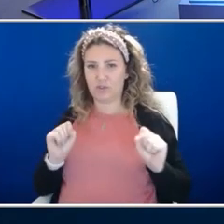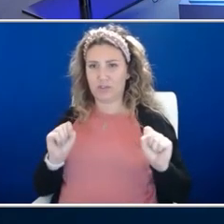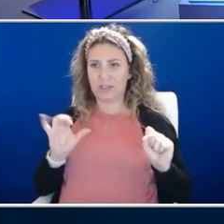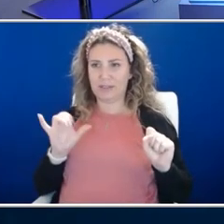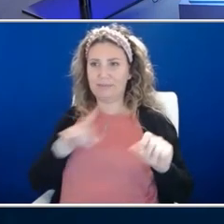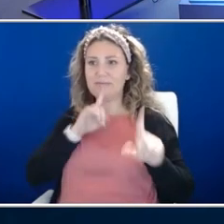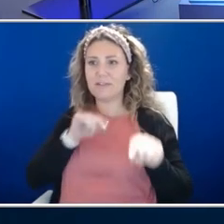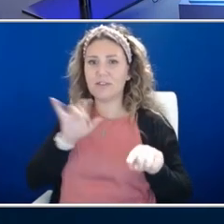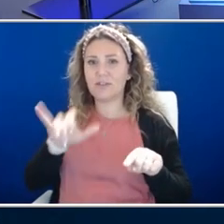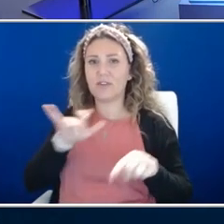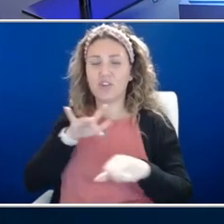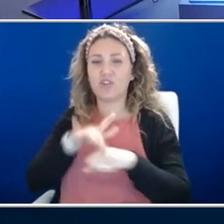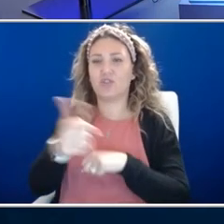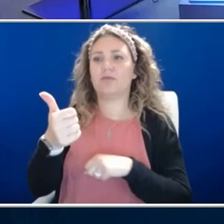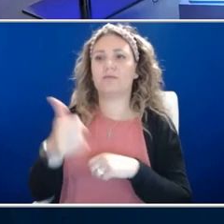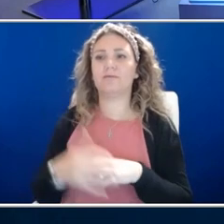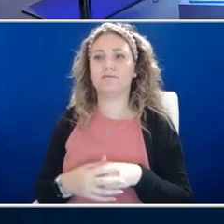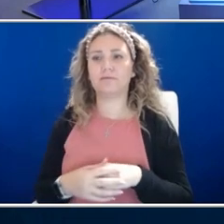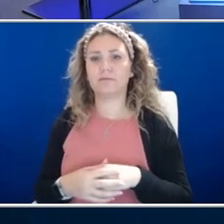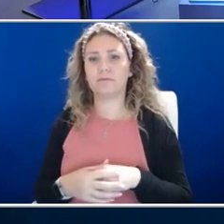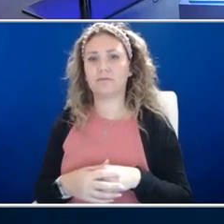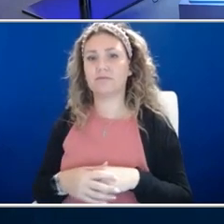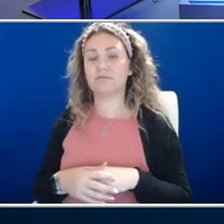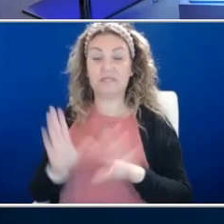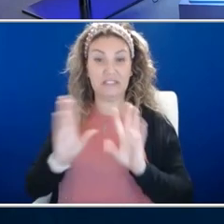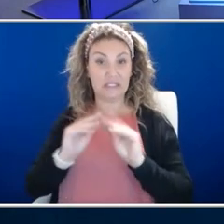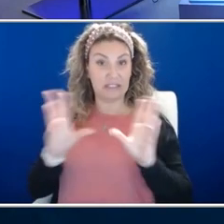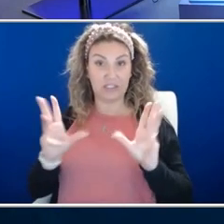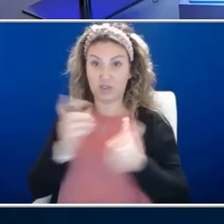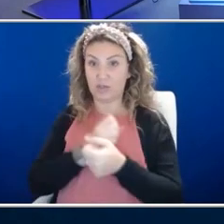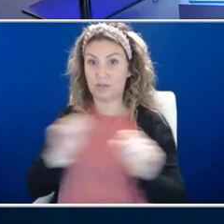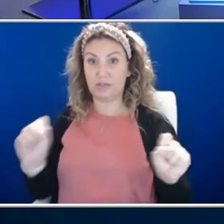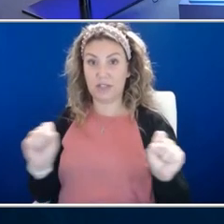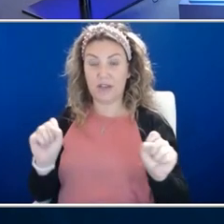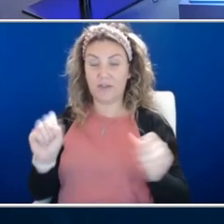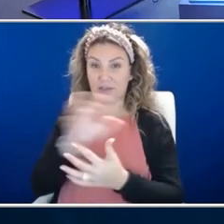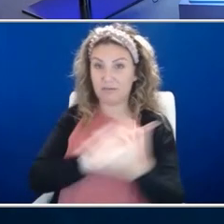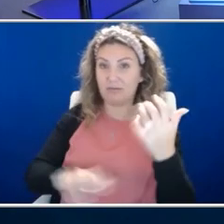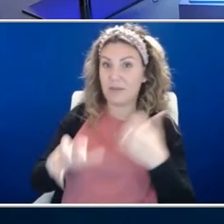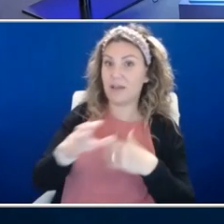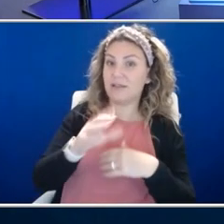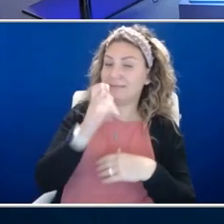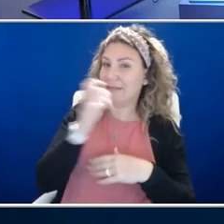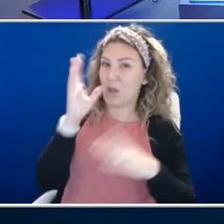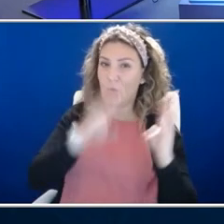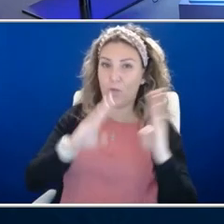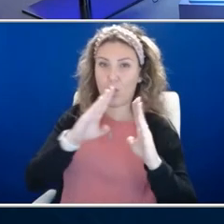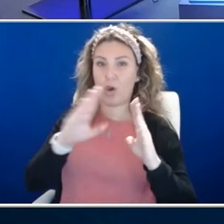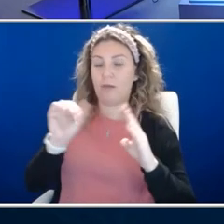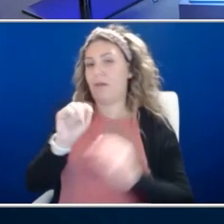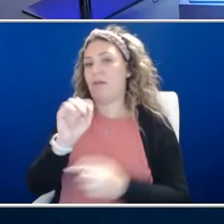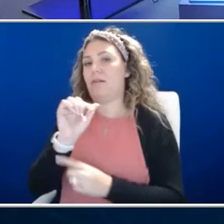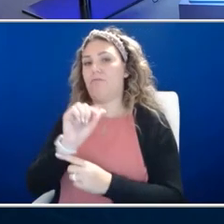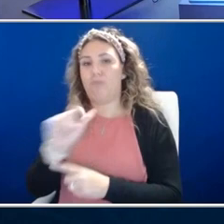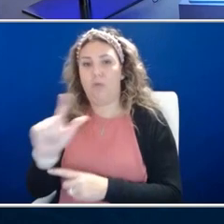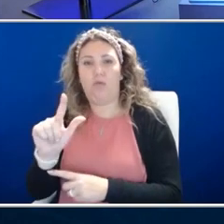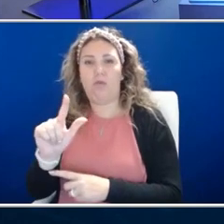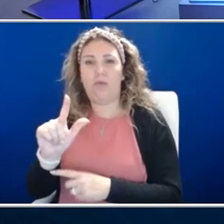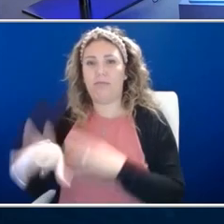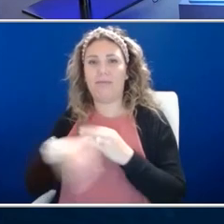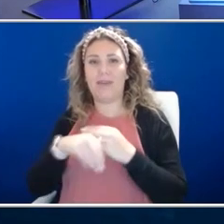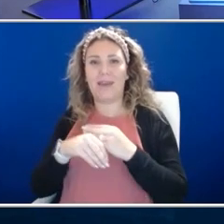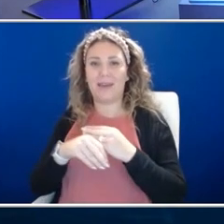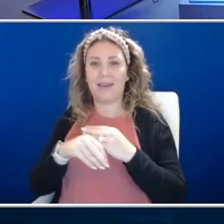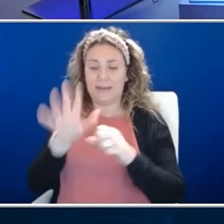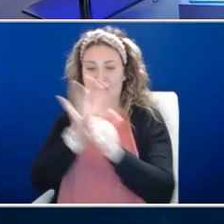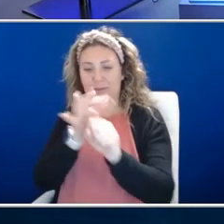but the bottom line is it's clearly safe to mix them. We're not worried about that at all. Yeah. Because remember, it's just adding another spike variation. And if you think about that, that's